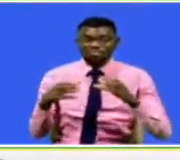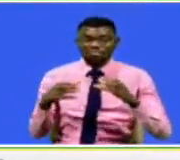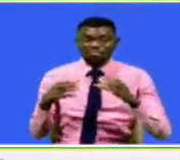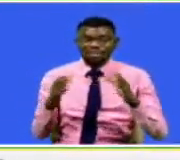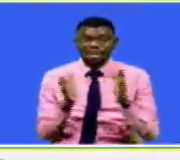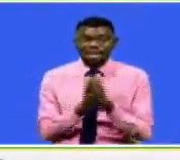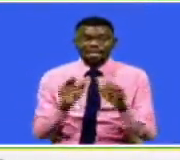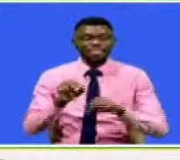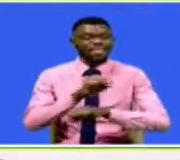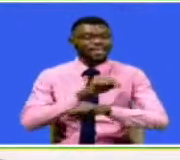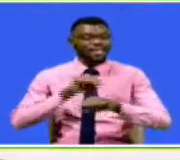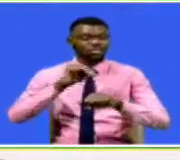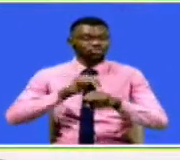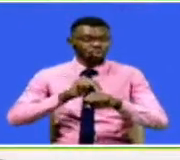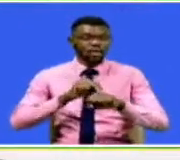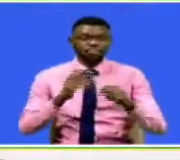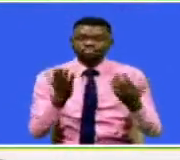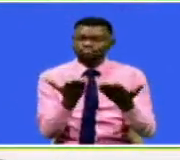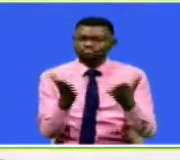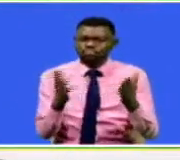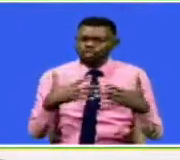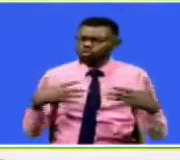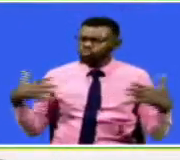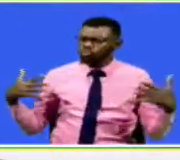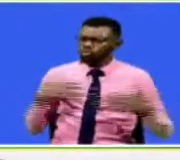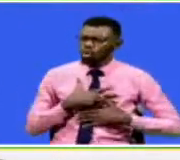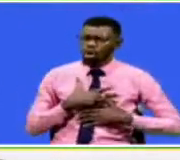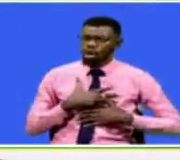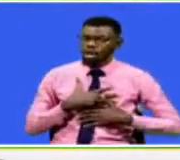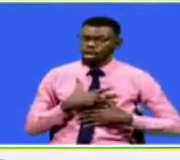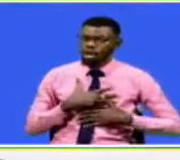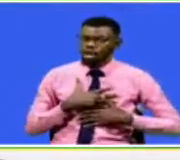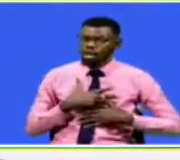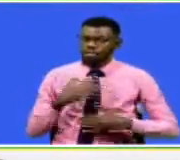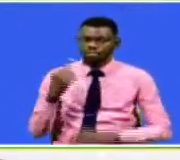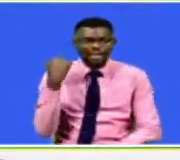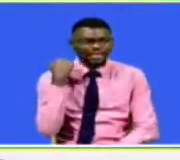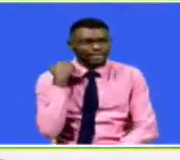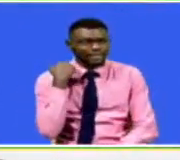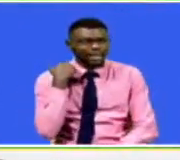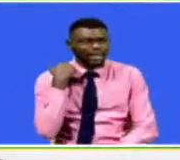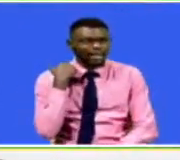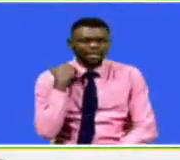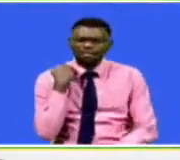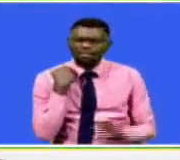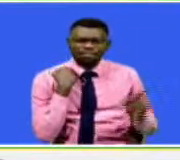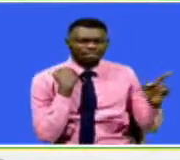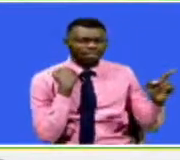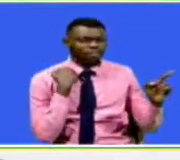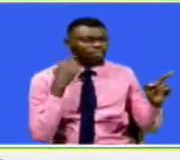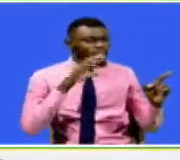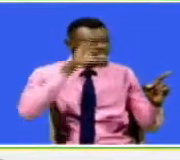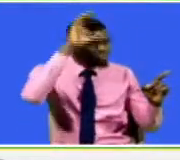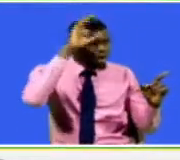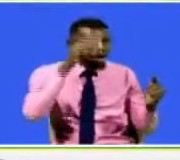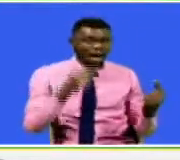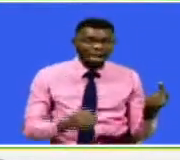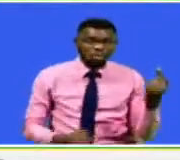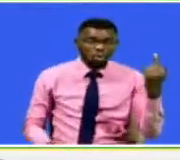and the nation at large were shocked yesterday to learn that Mr. Chebukati